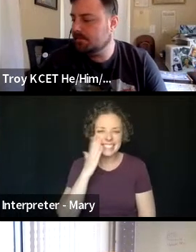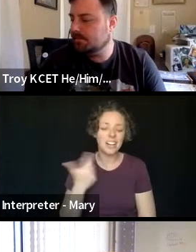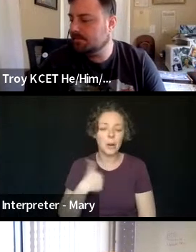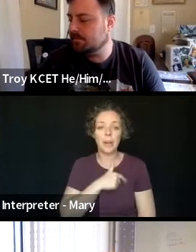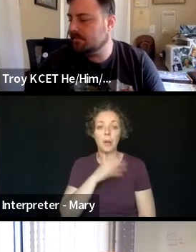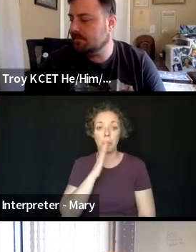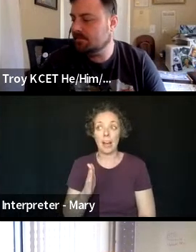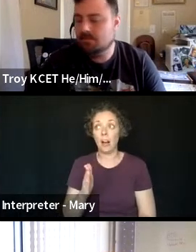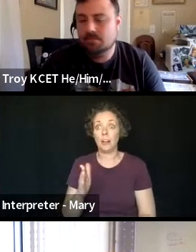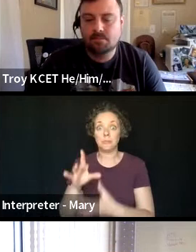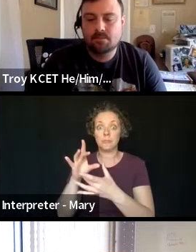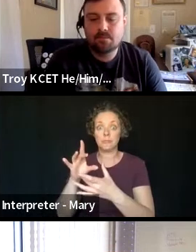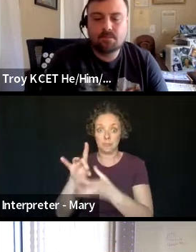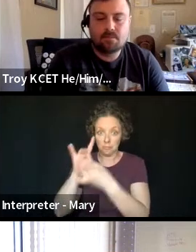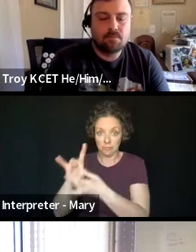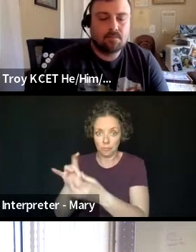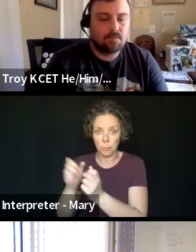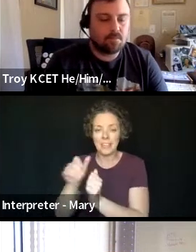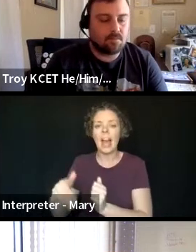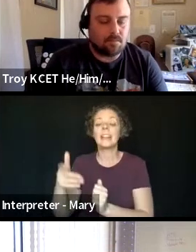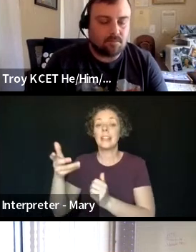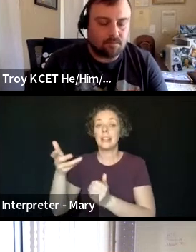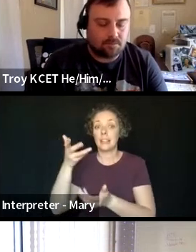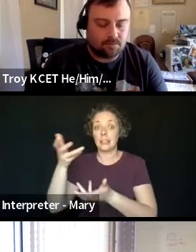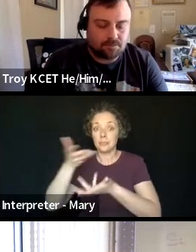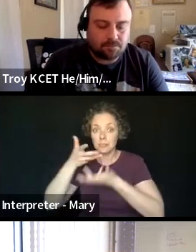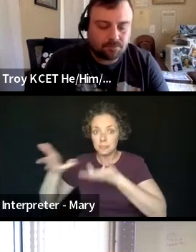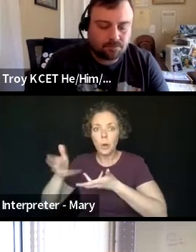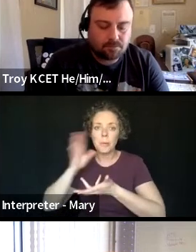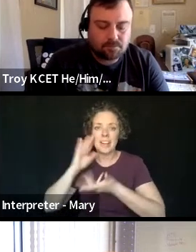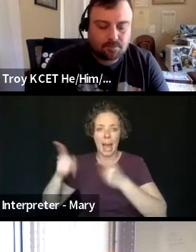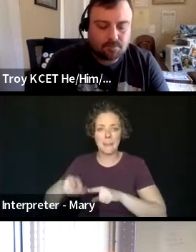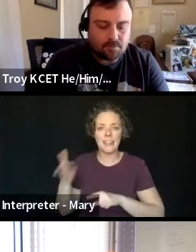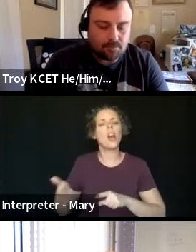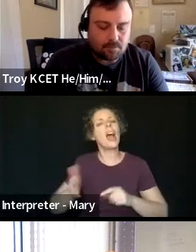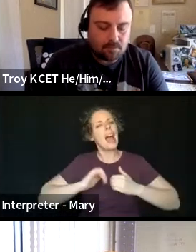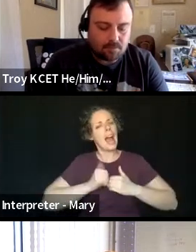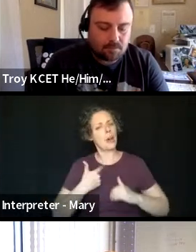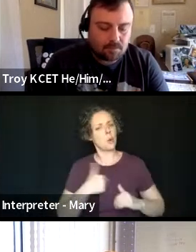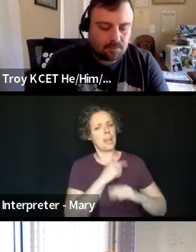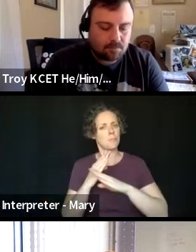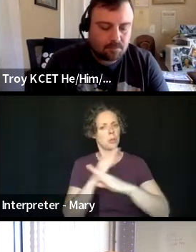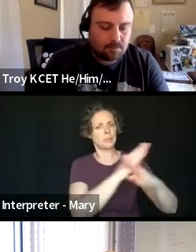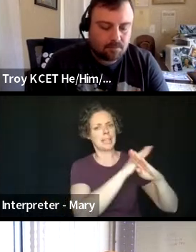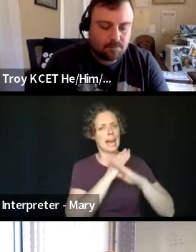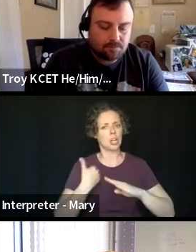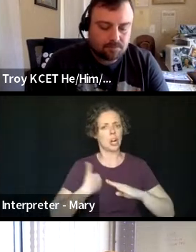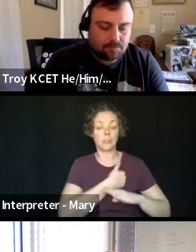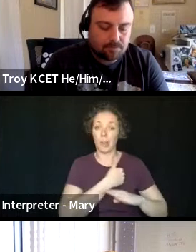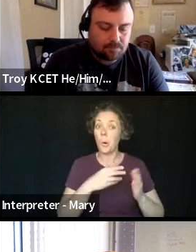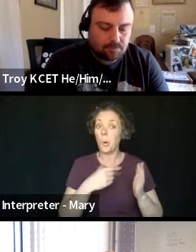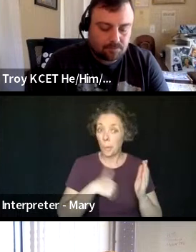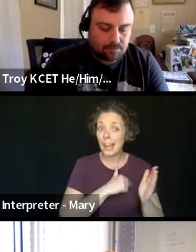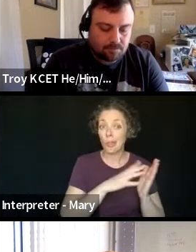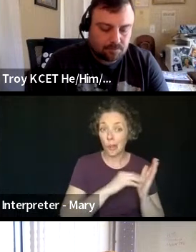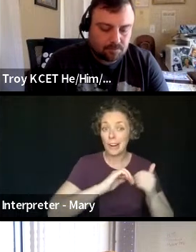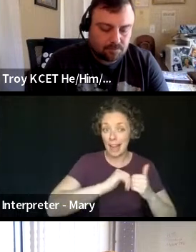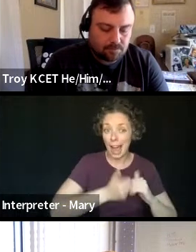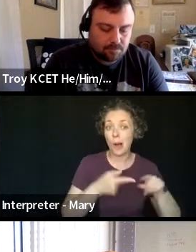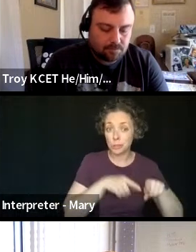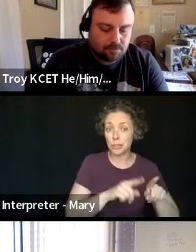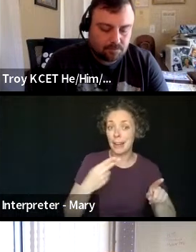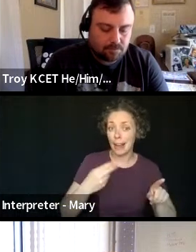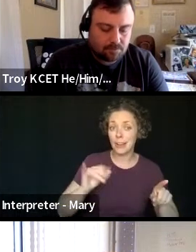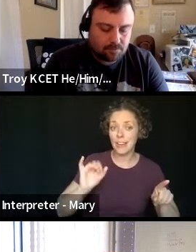this interest of how do we protect ourselves, because we learned this during HIV. And I can't say enough about